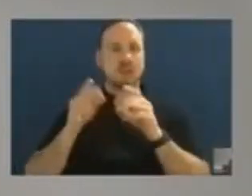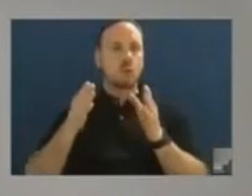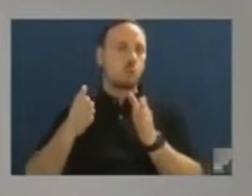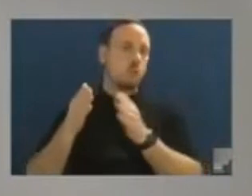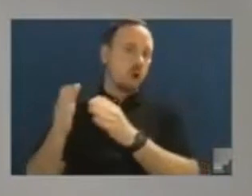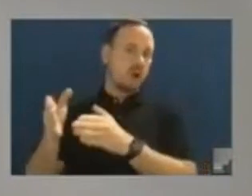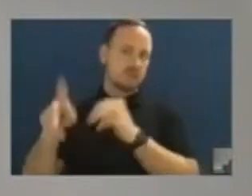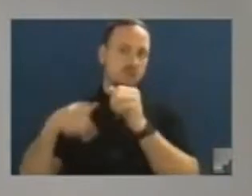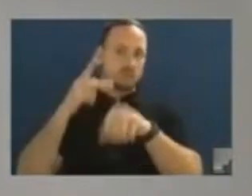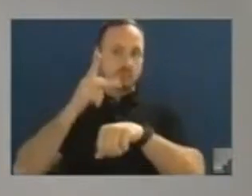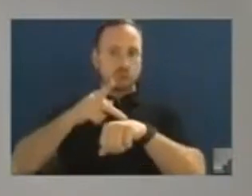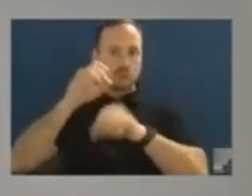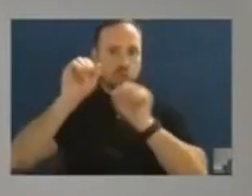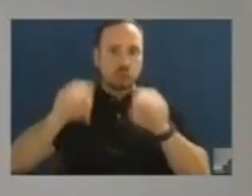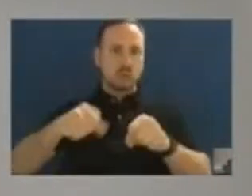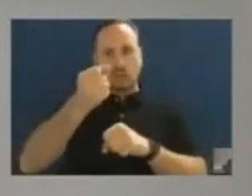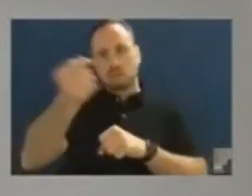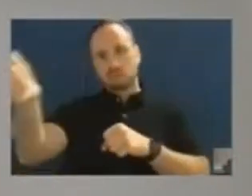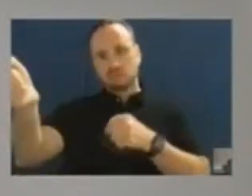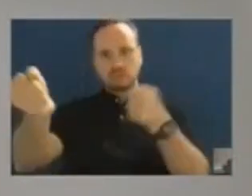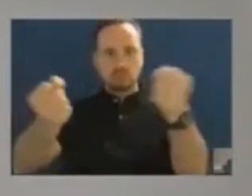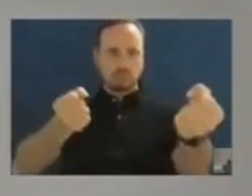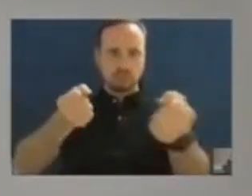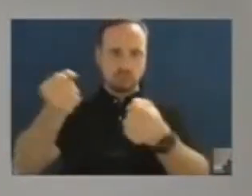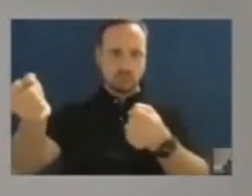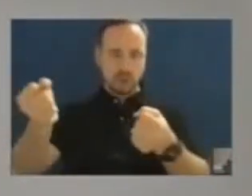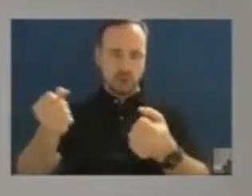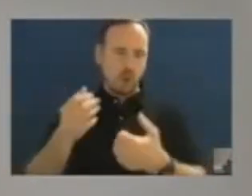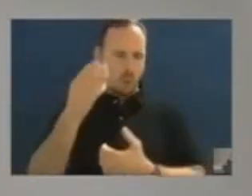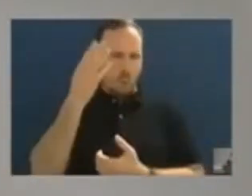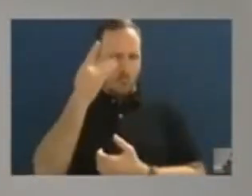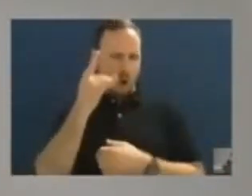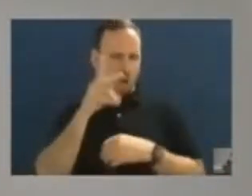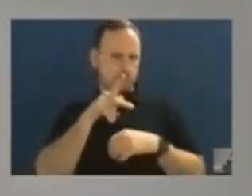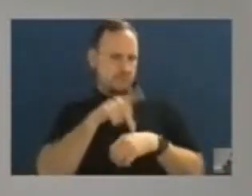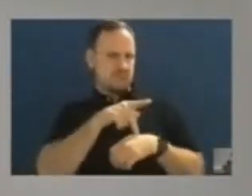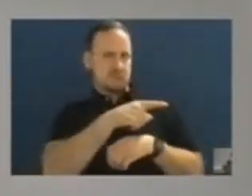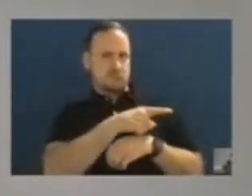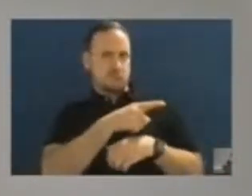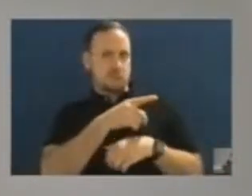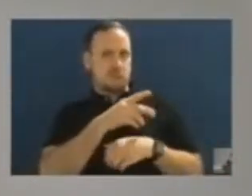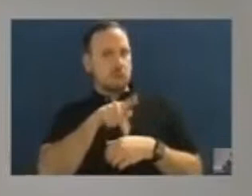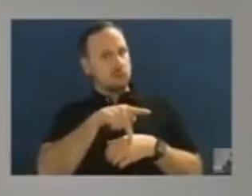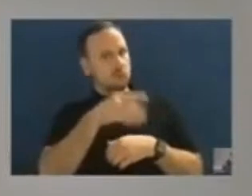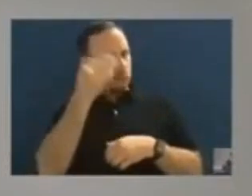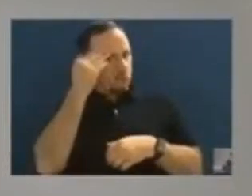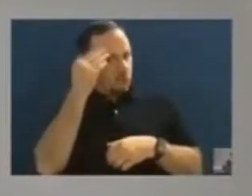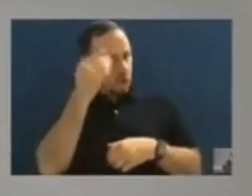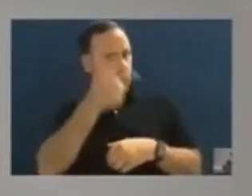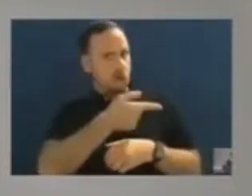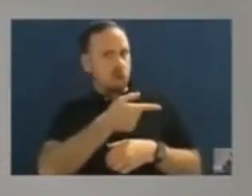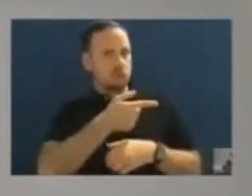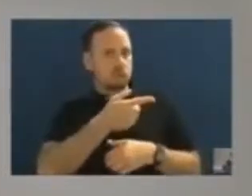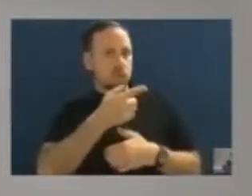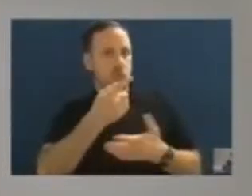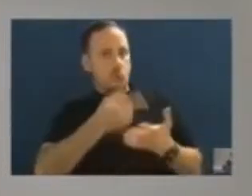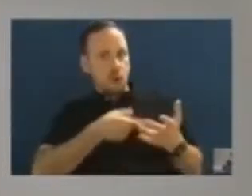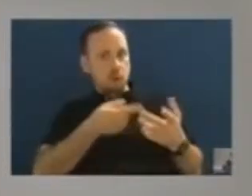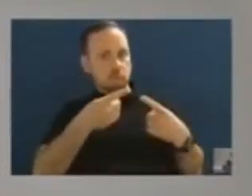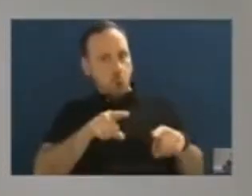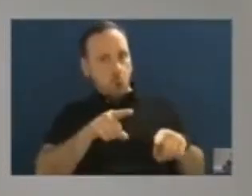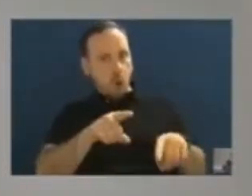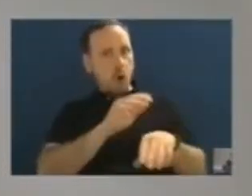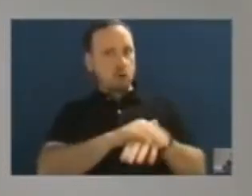reason why we say the principal needs to really be in control of that is because the principal knows, right, boots on the ground, what is happening in his or her school building and who